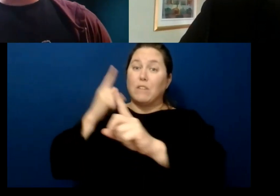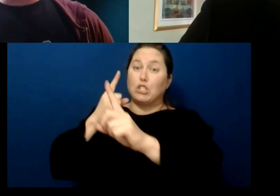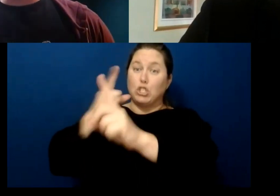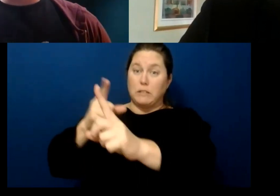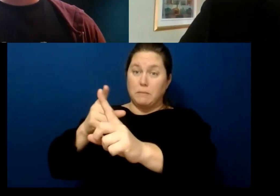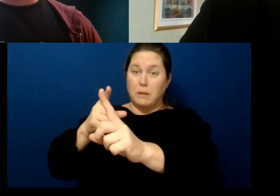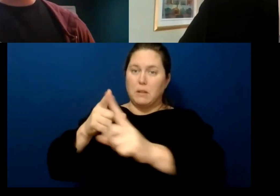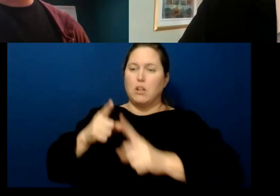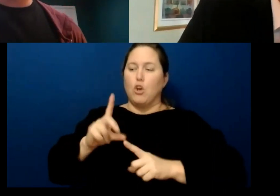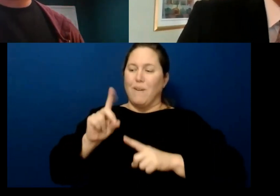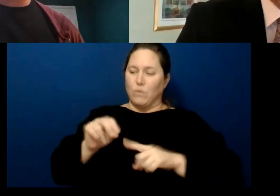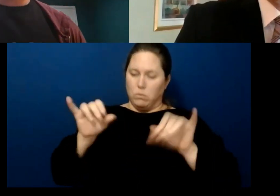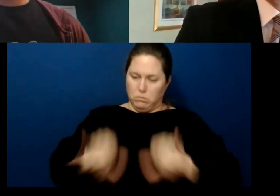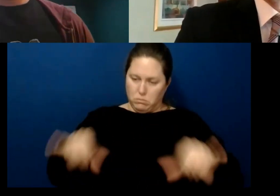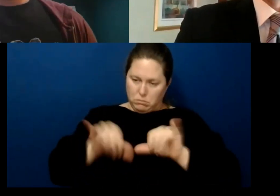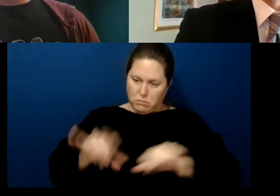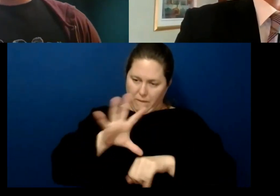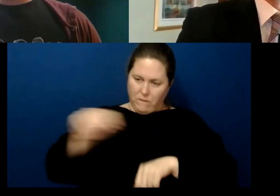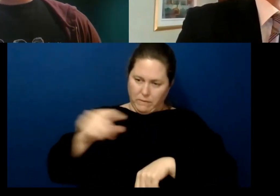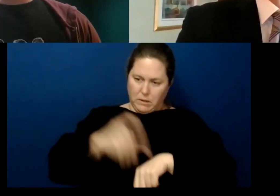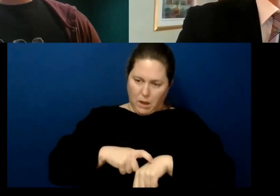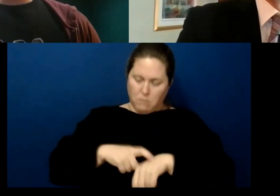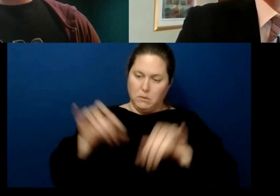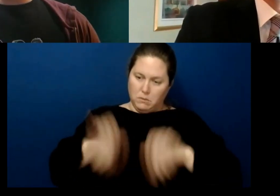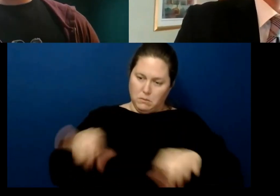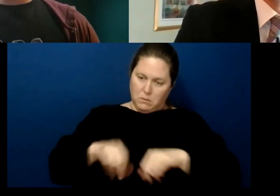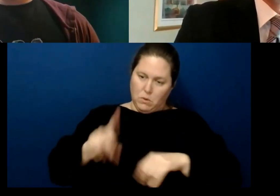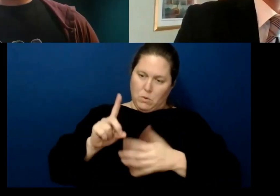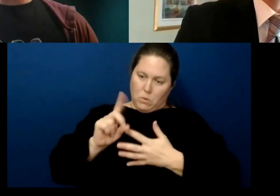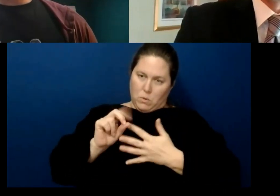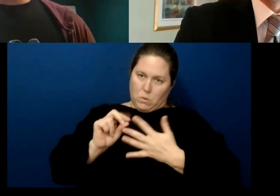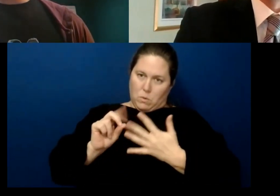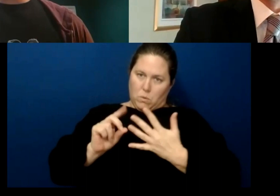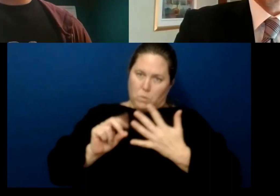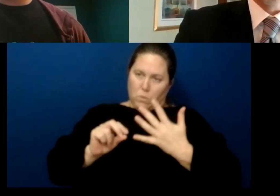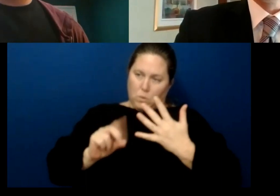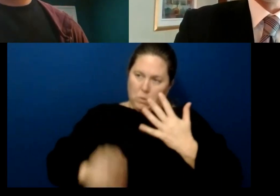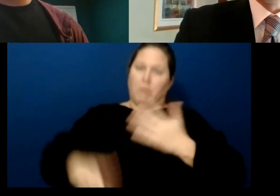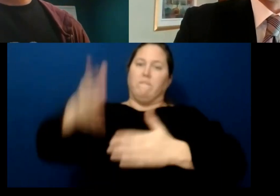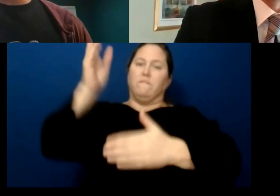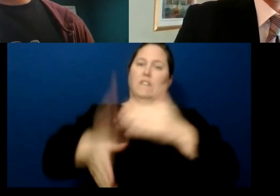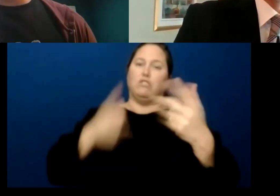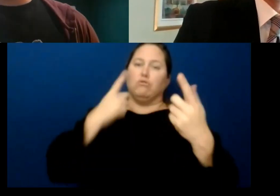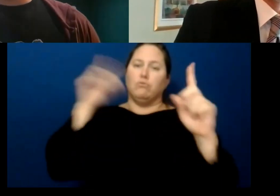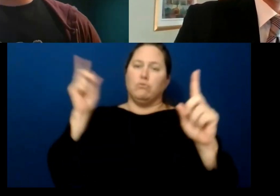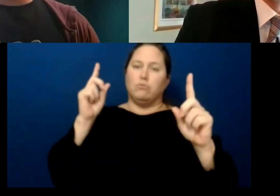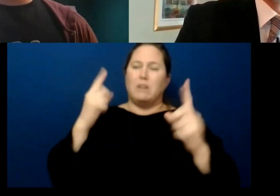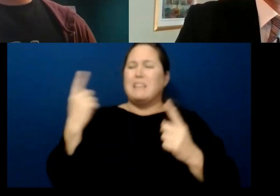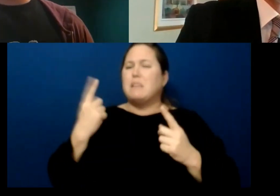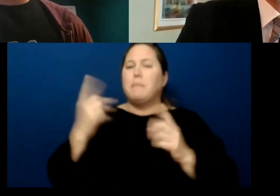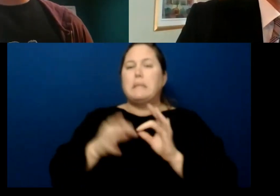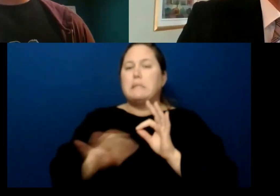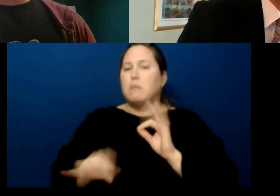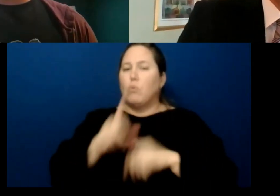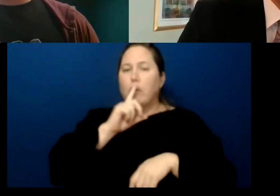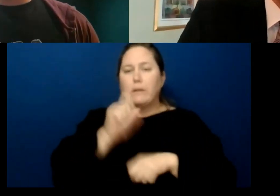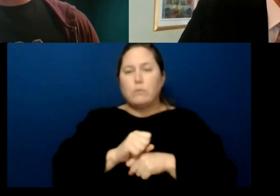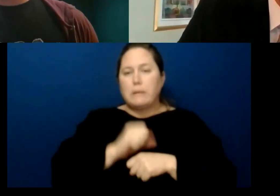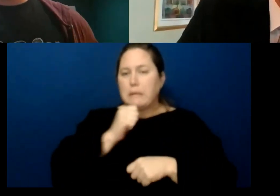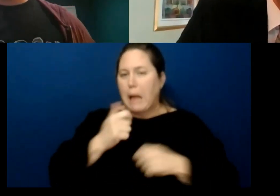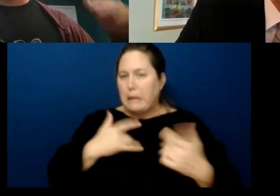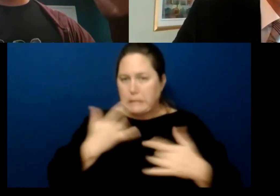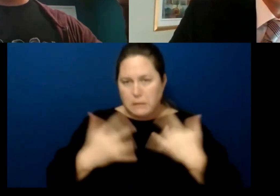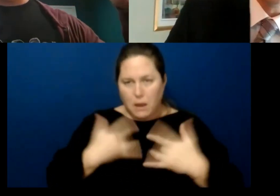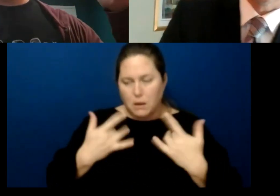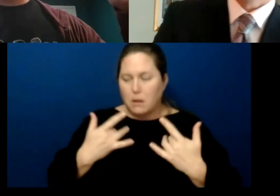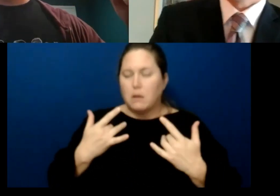a monotonous, repeated task where you just have to do something simple that might not be very exciting, but you have to do it a lot to hit